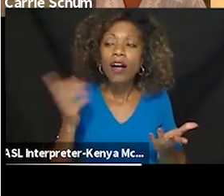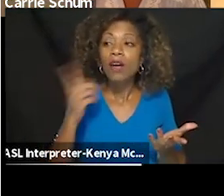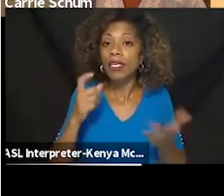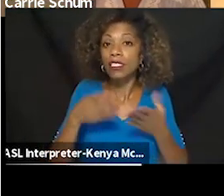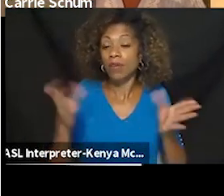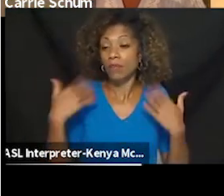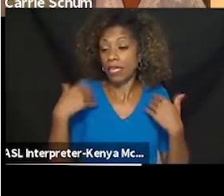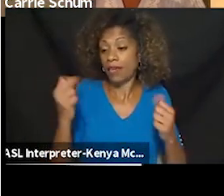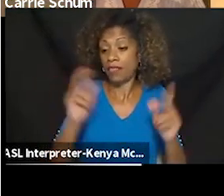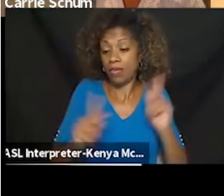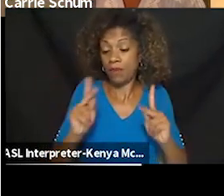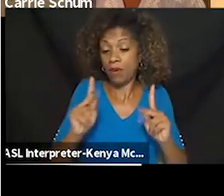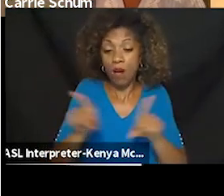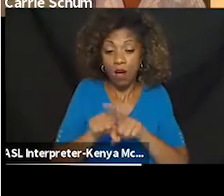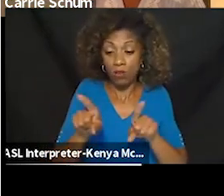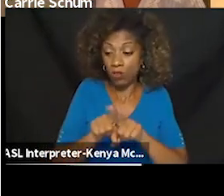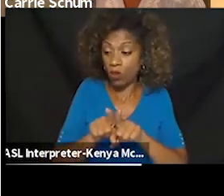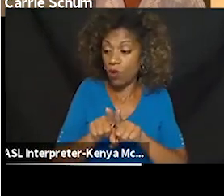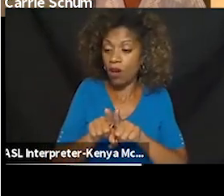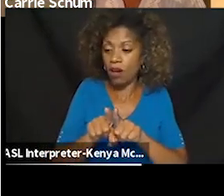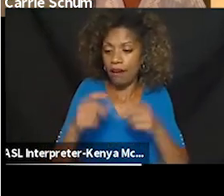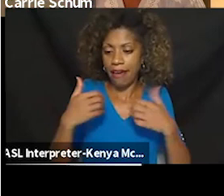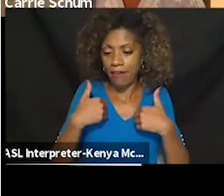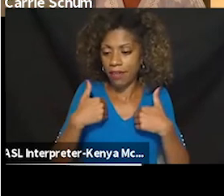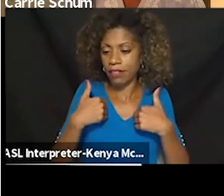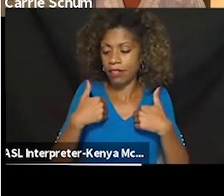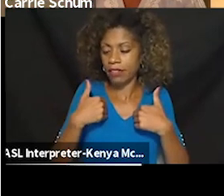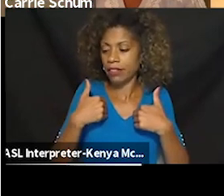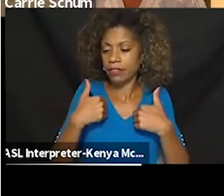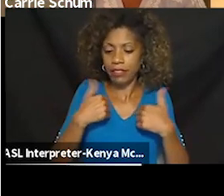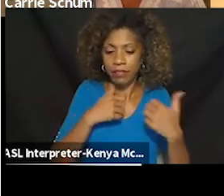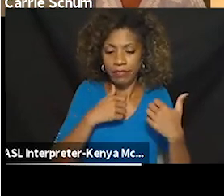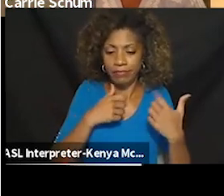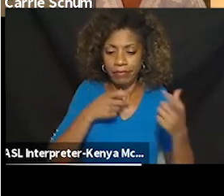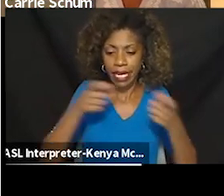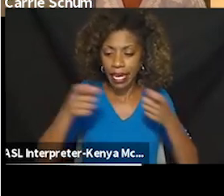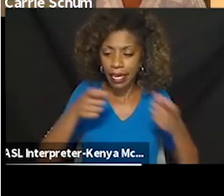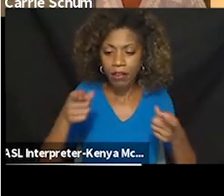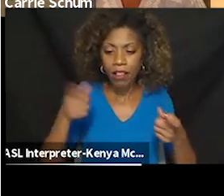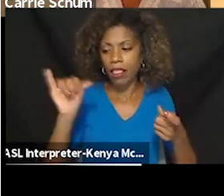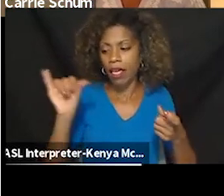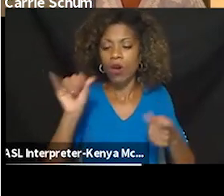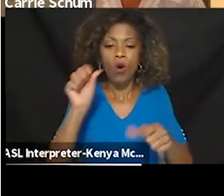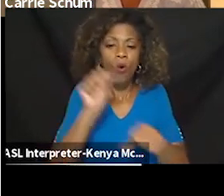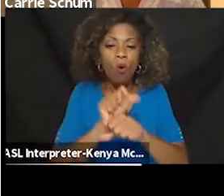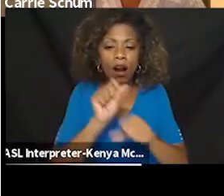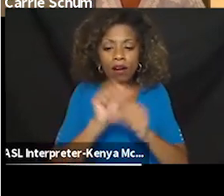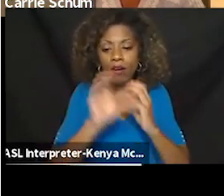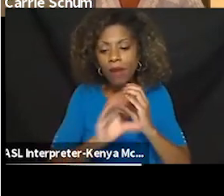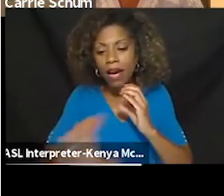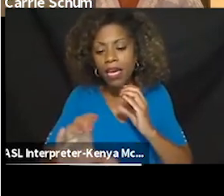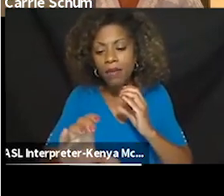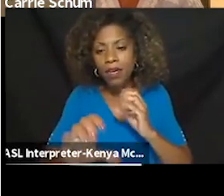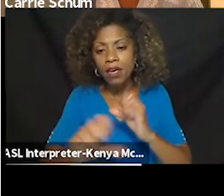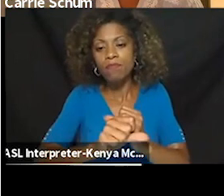are dealing with everything else that was also going on. There were still water main breaks and all the other things that they have to message about. So